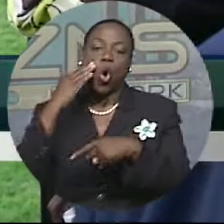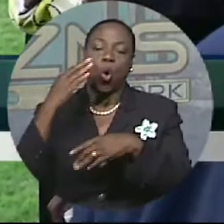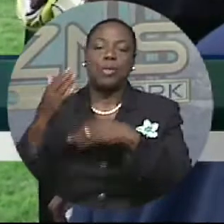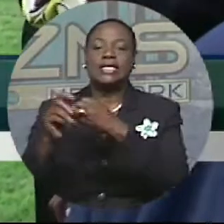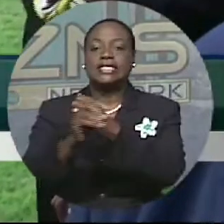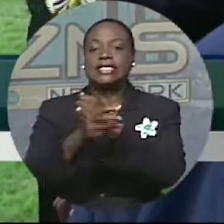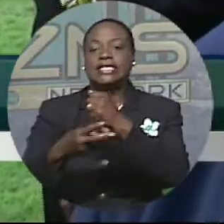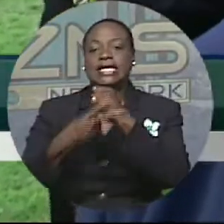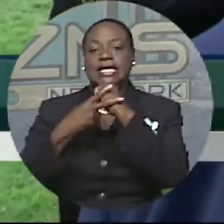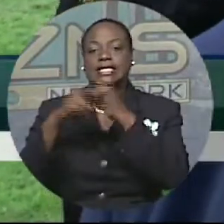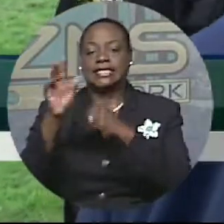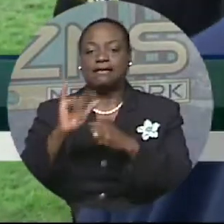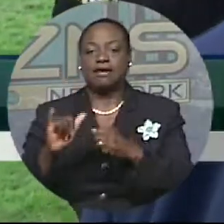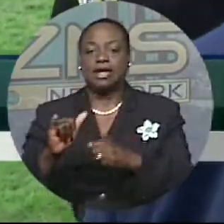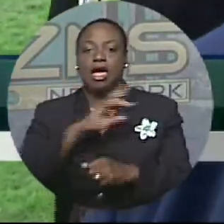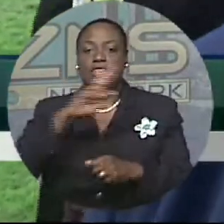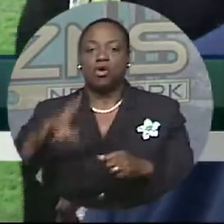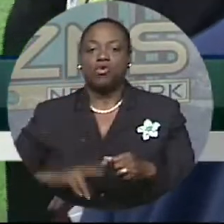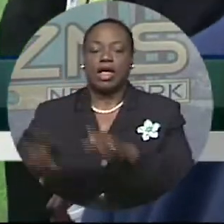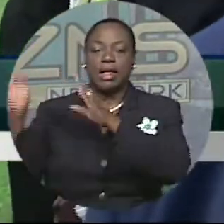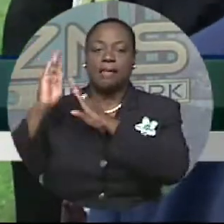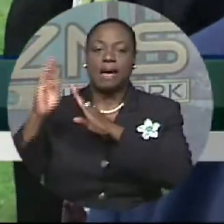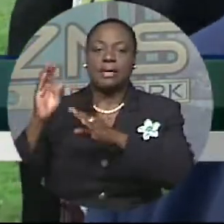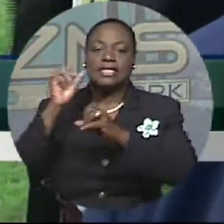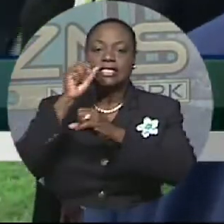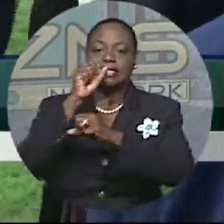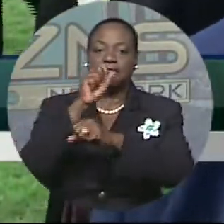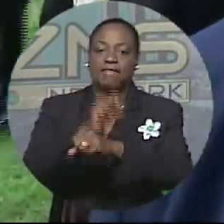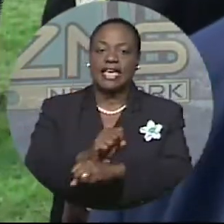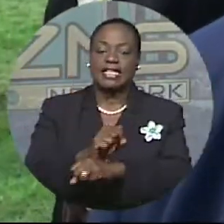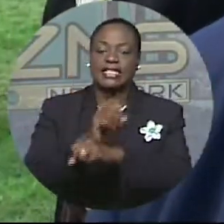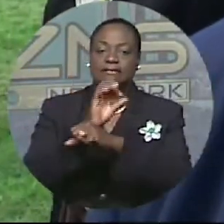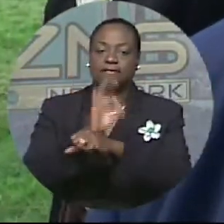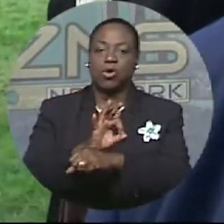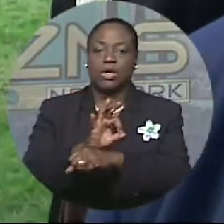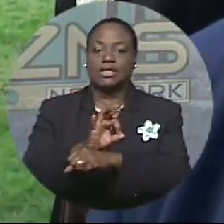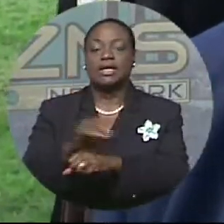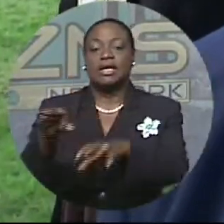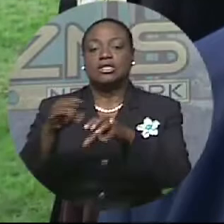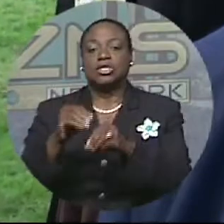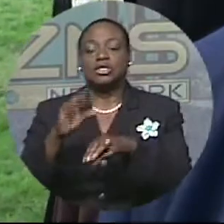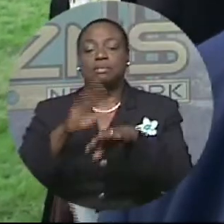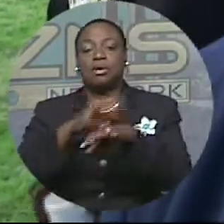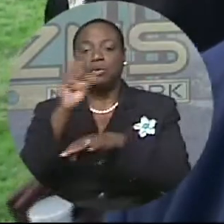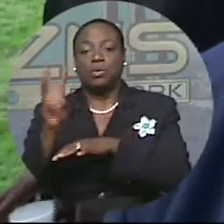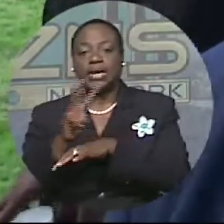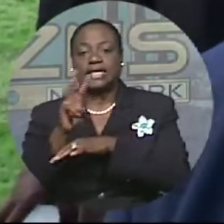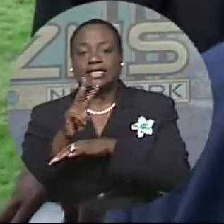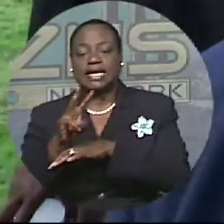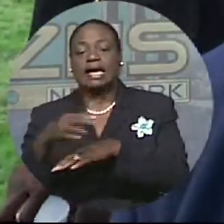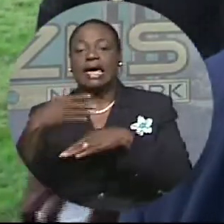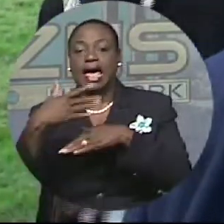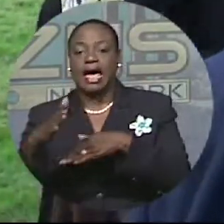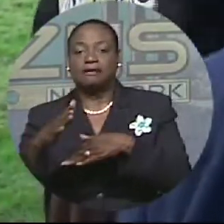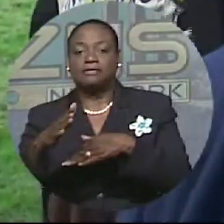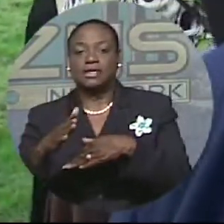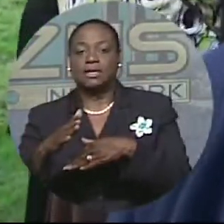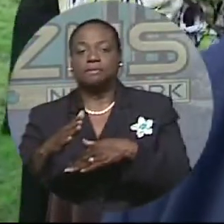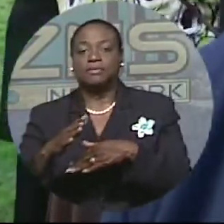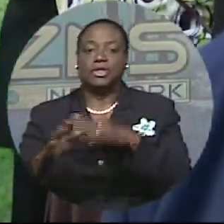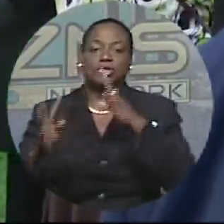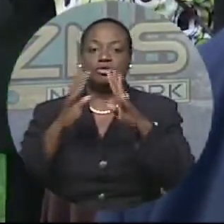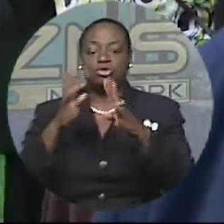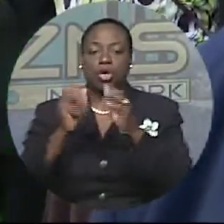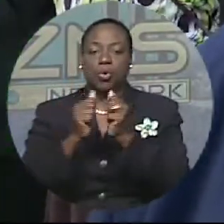Force took them yesterday after a short press event with the Minister of Environment and the Deputy Prime